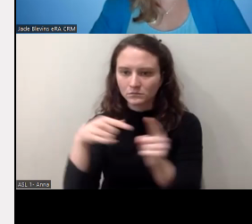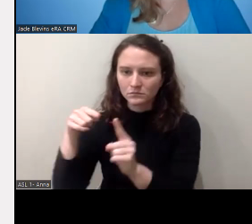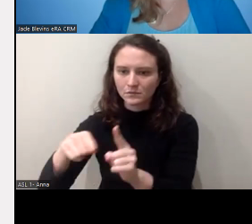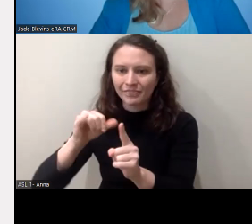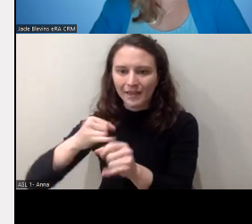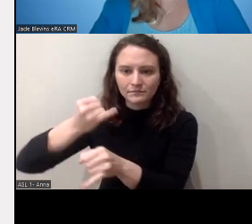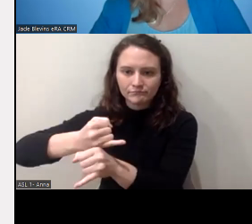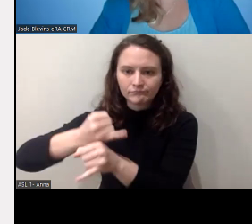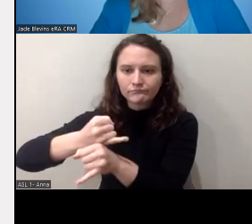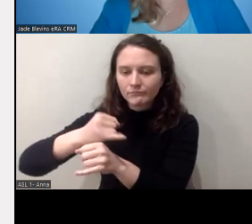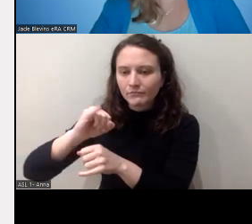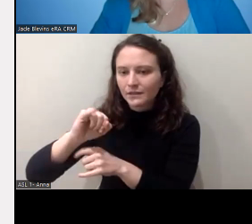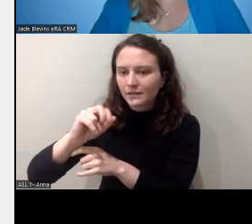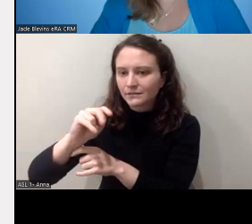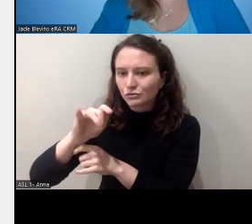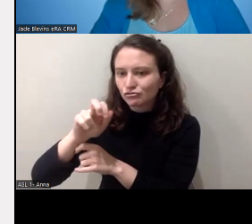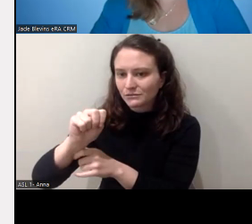institution.